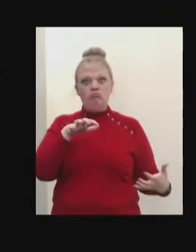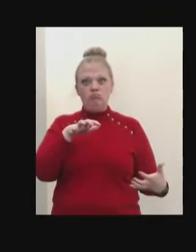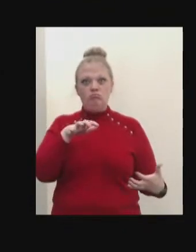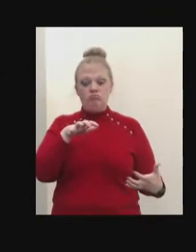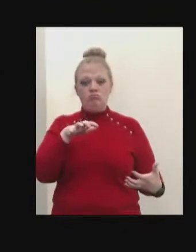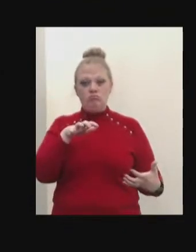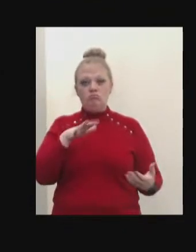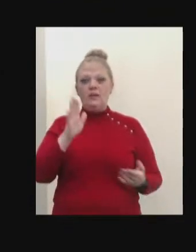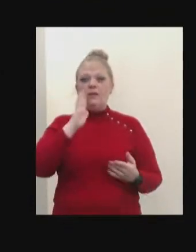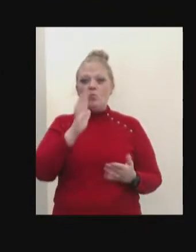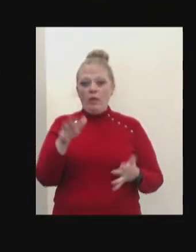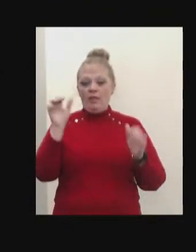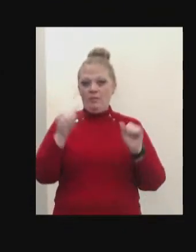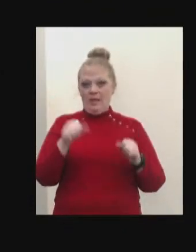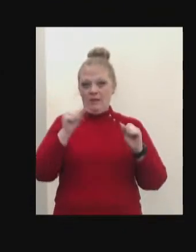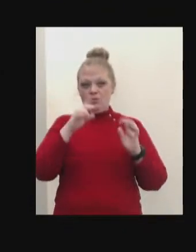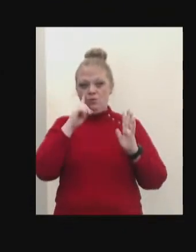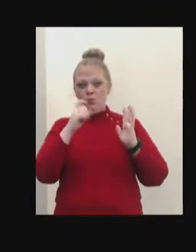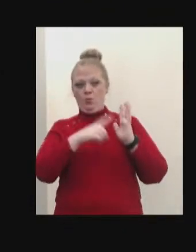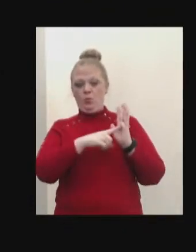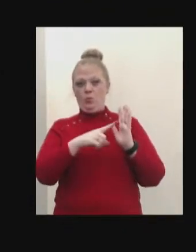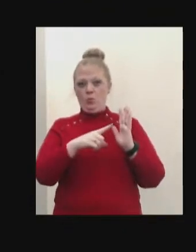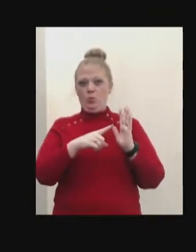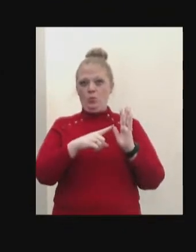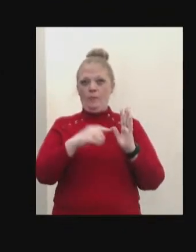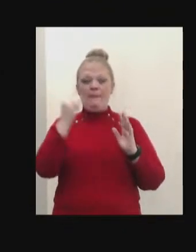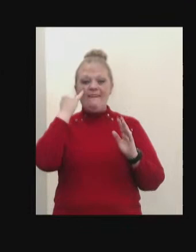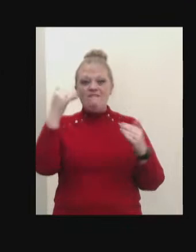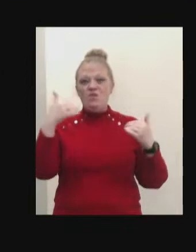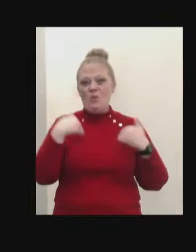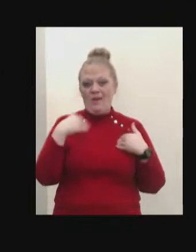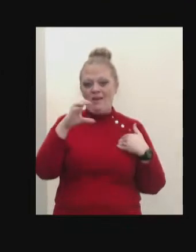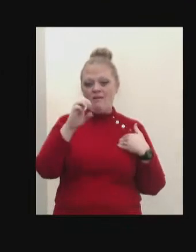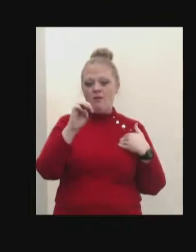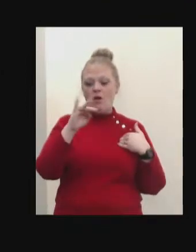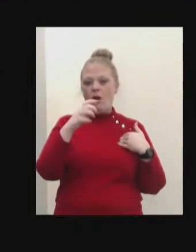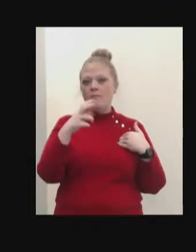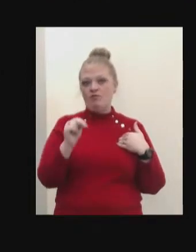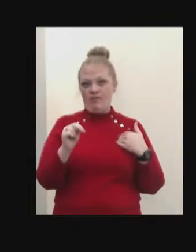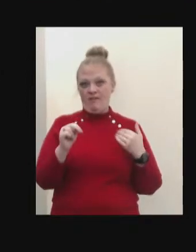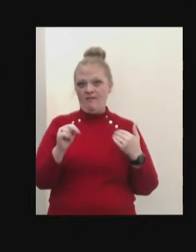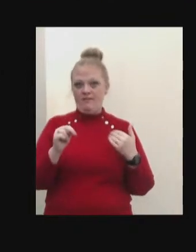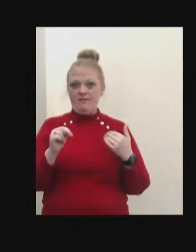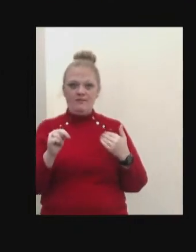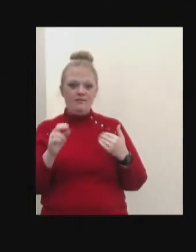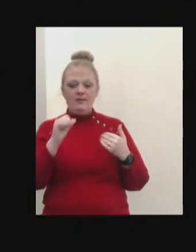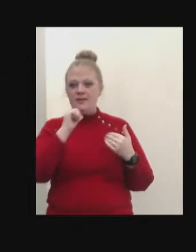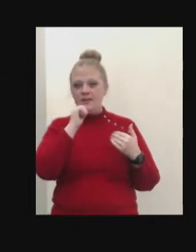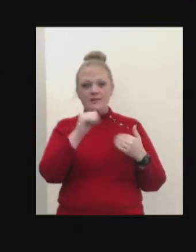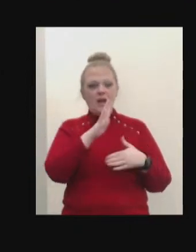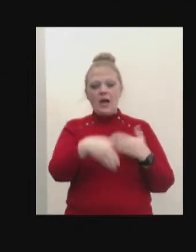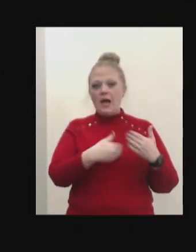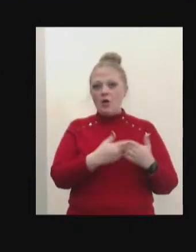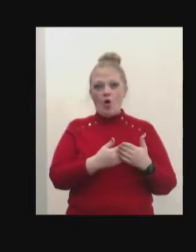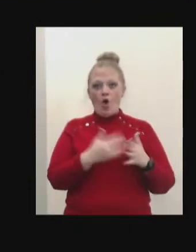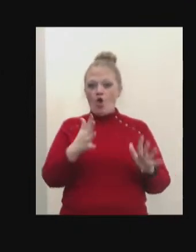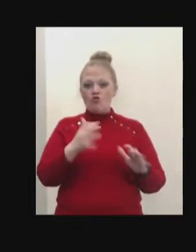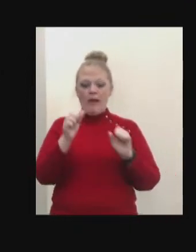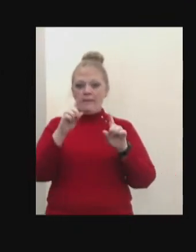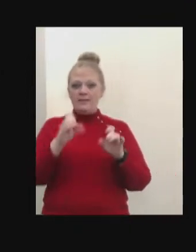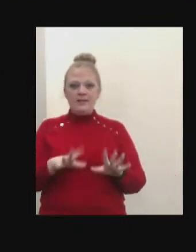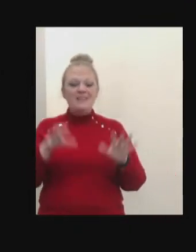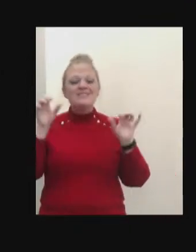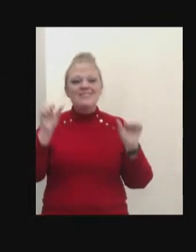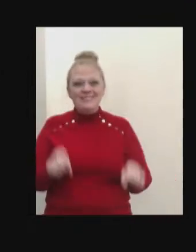able to identify positive Omicron variant cases. Not all over-the-county rapid tests are able to identify the Omicron